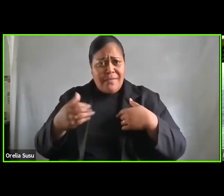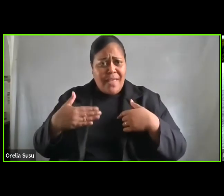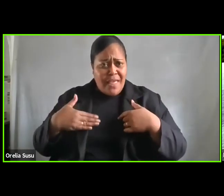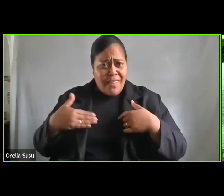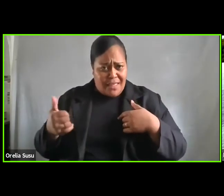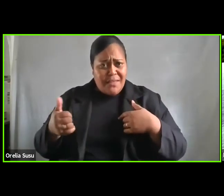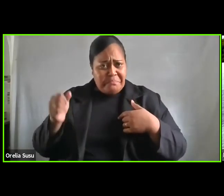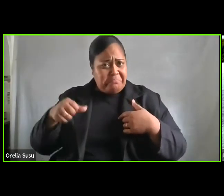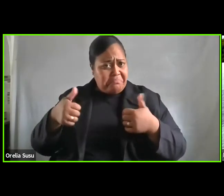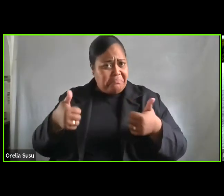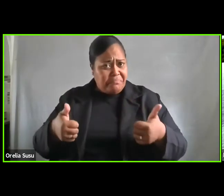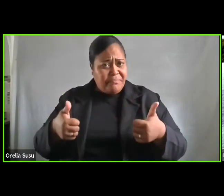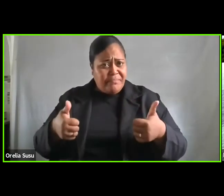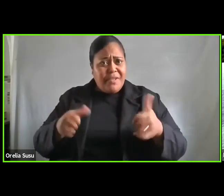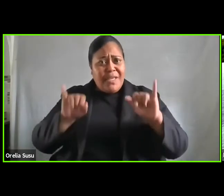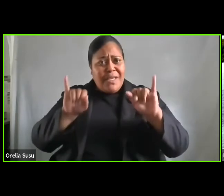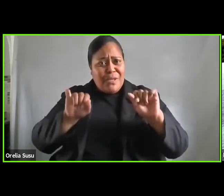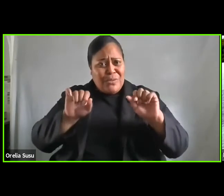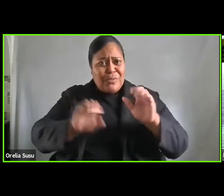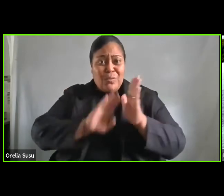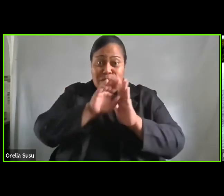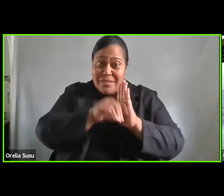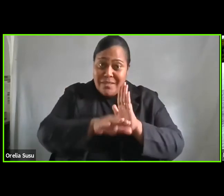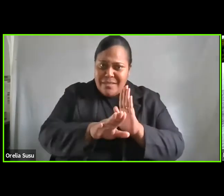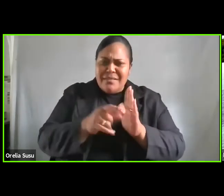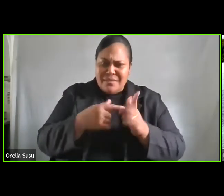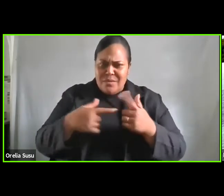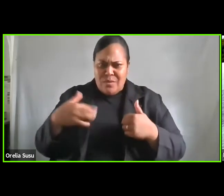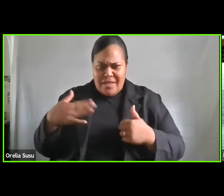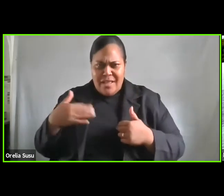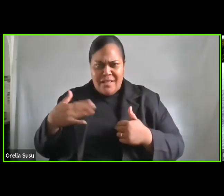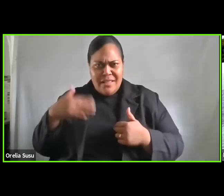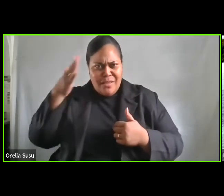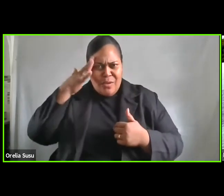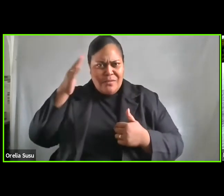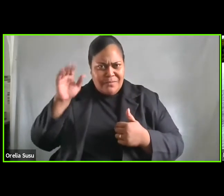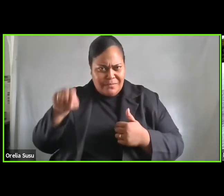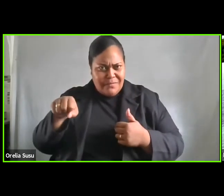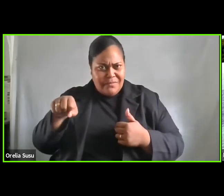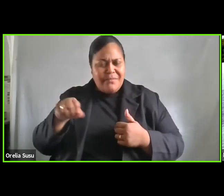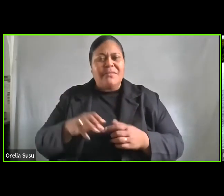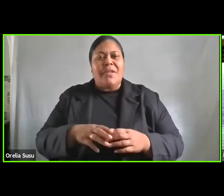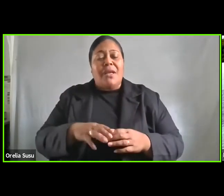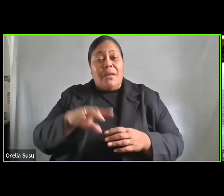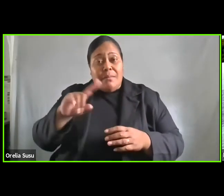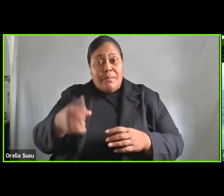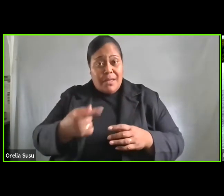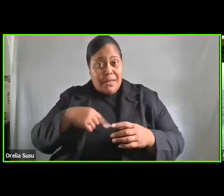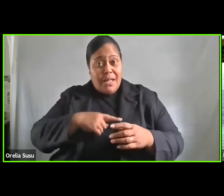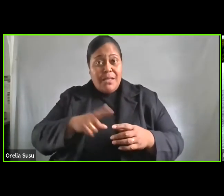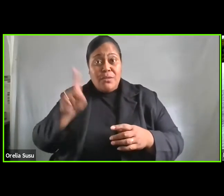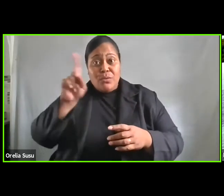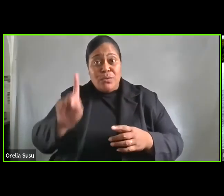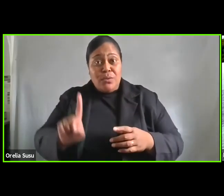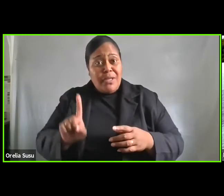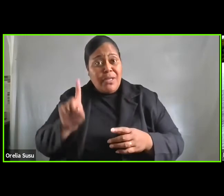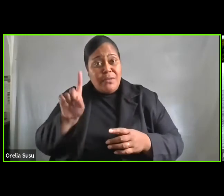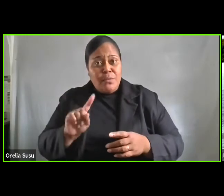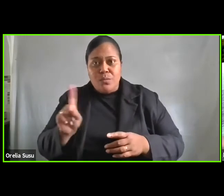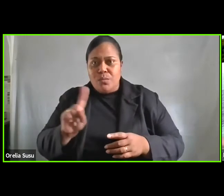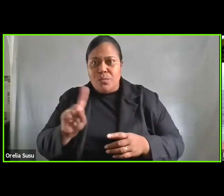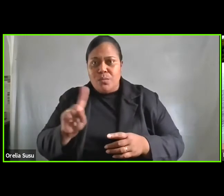talk about issues of resilience um and and one of the things is that what we're trying to do today in this session is to